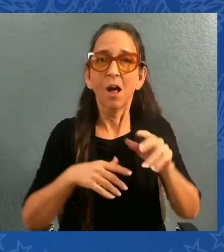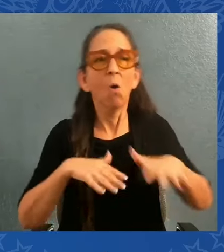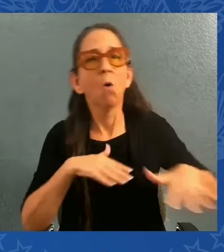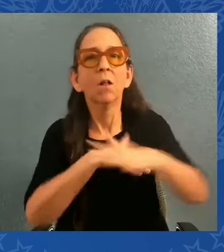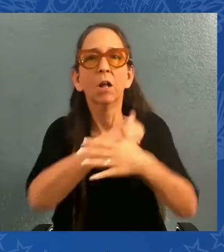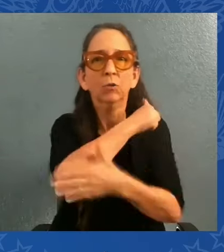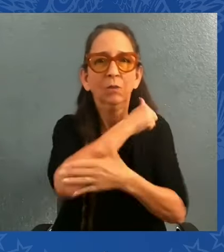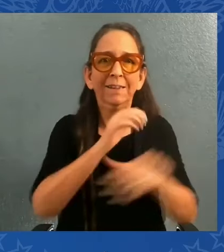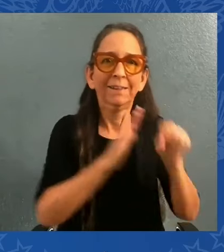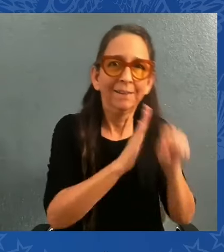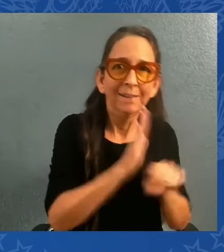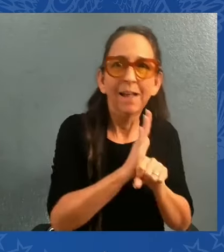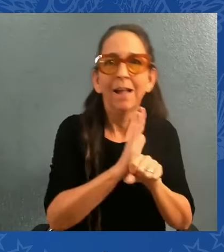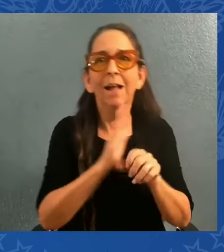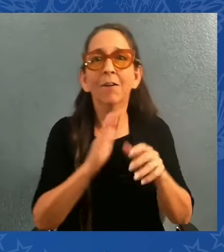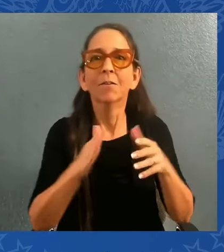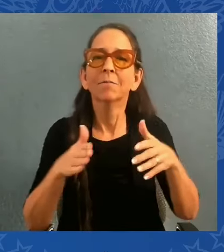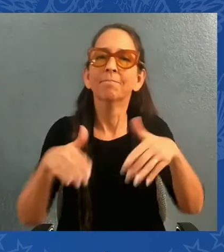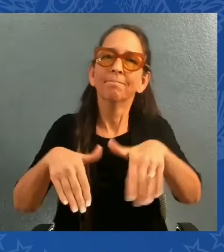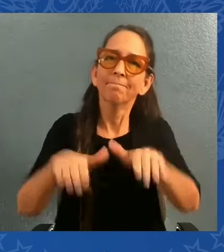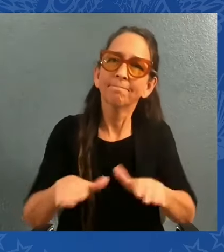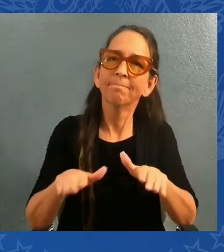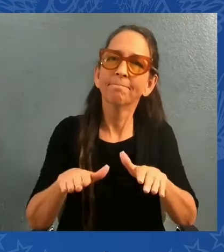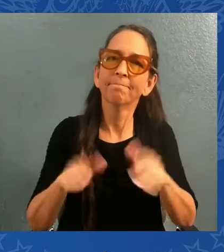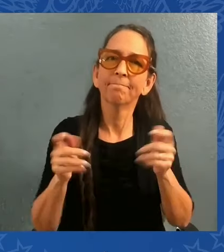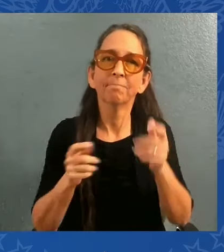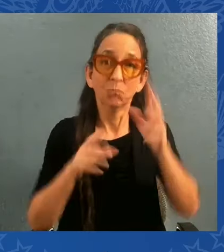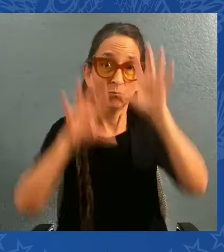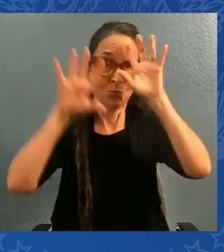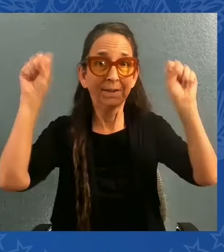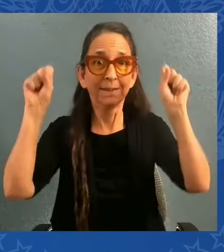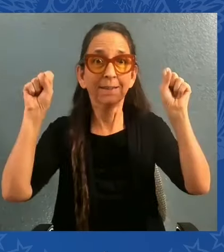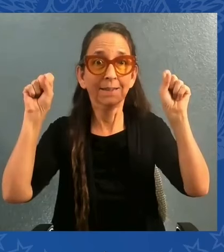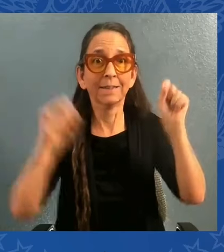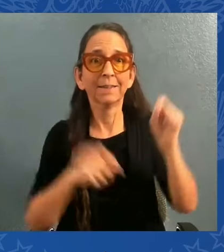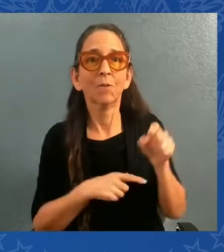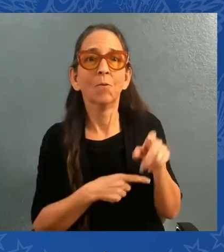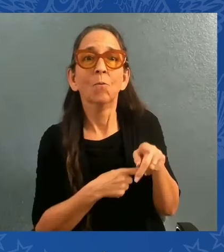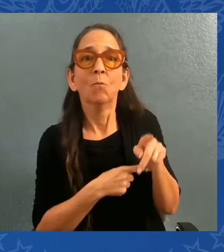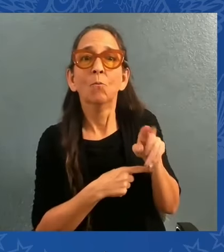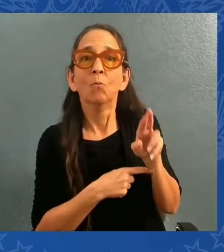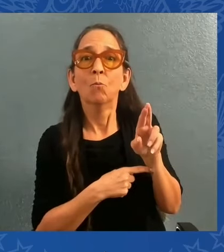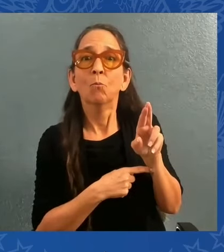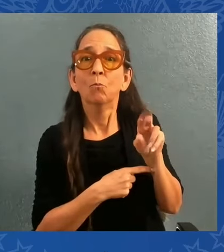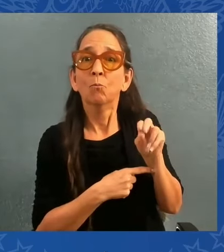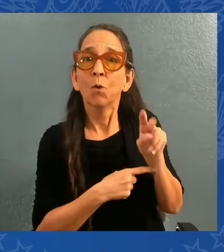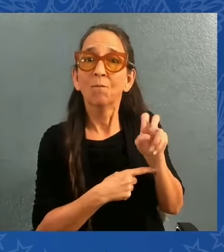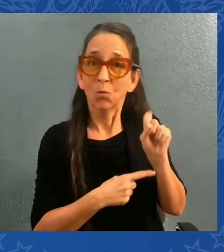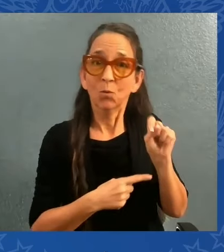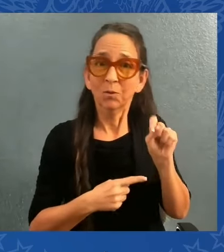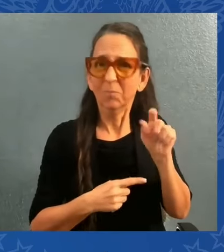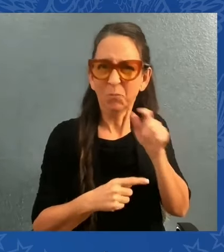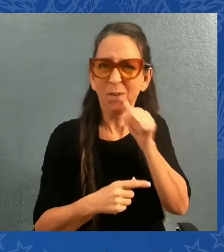rest presidents and privates, five-star generals, Medal of Honor recipients, and anonymous heroes